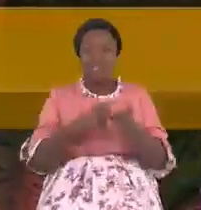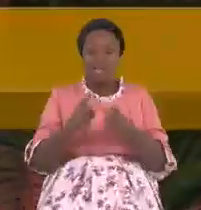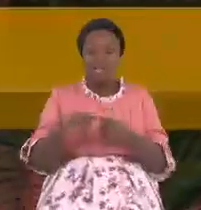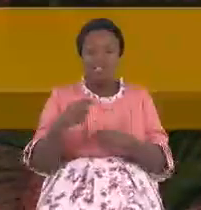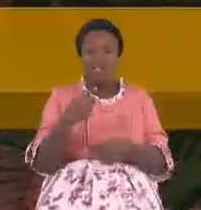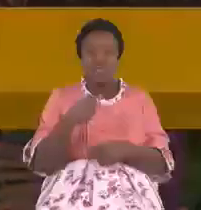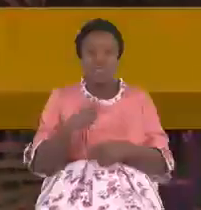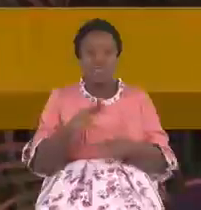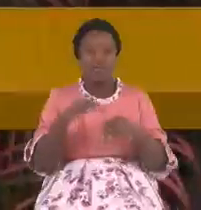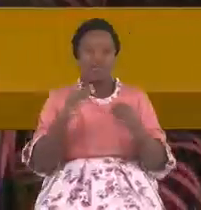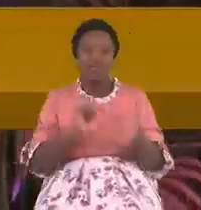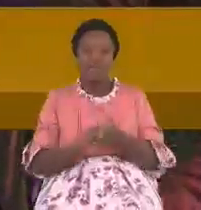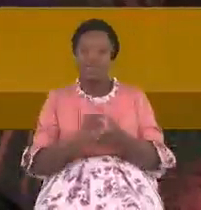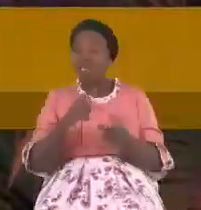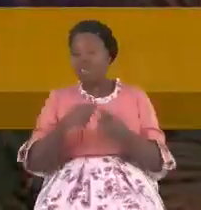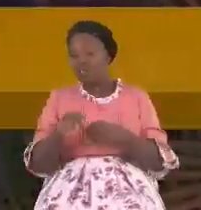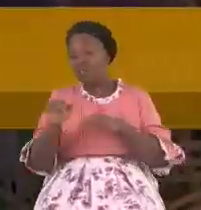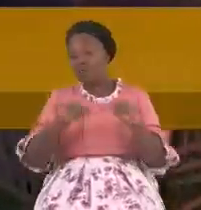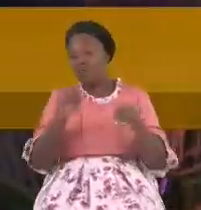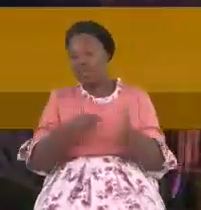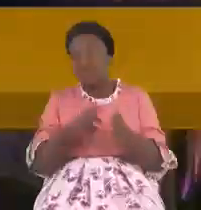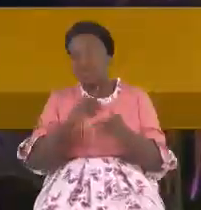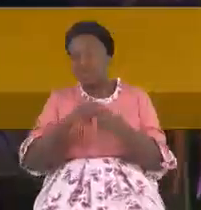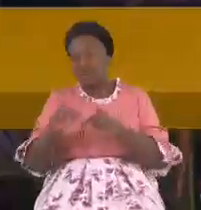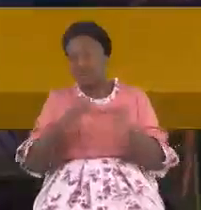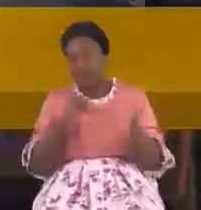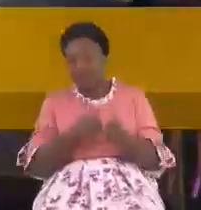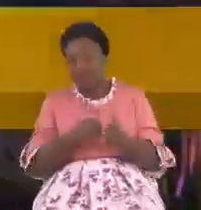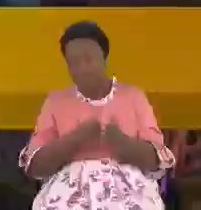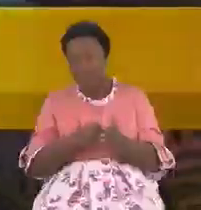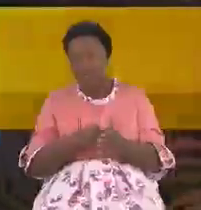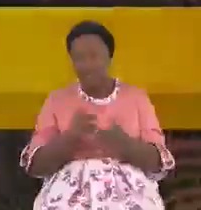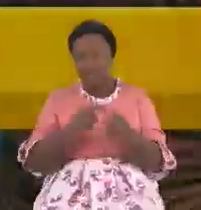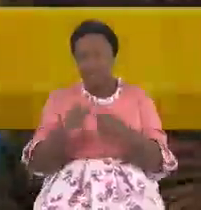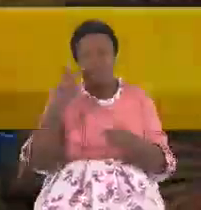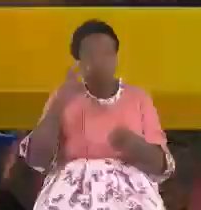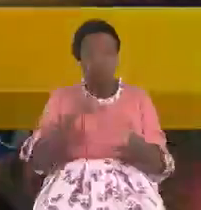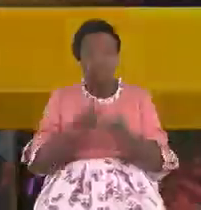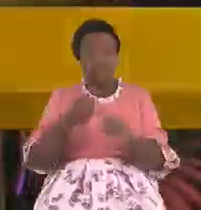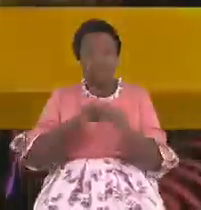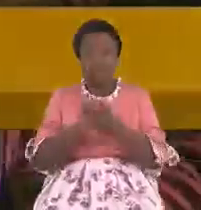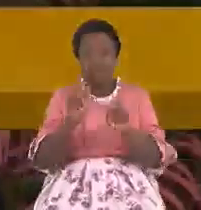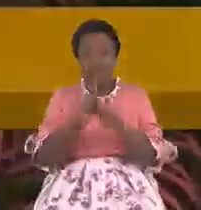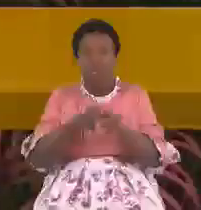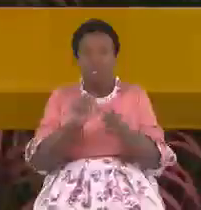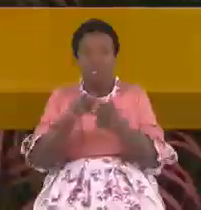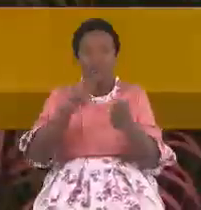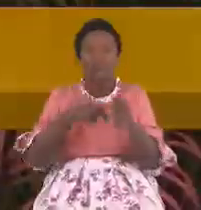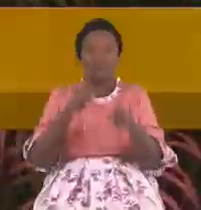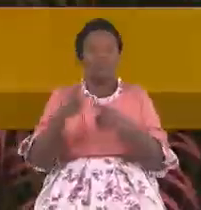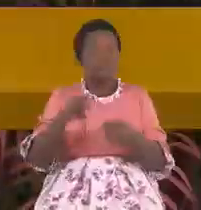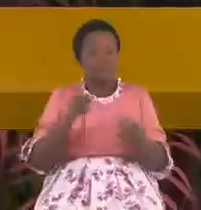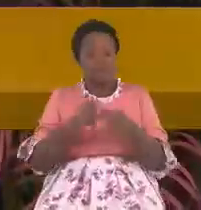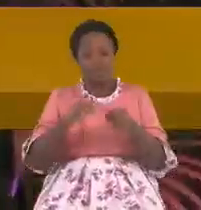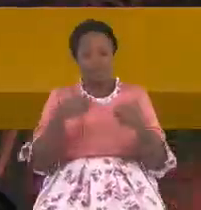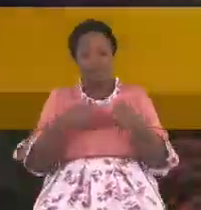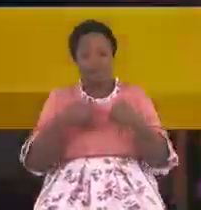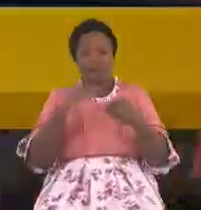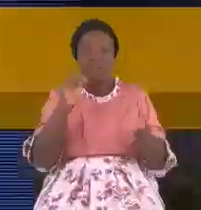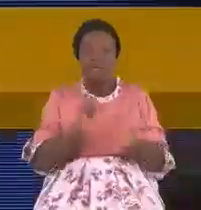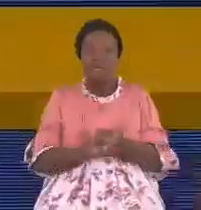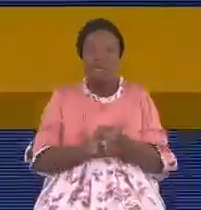do that you saw it in that sentence i write to you come on to me that's the precondition and that